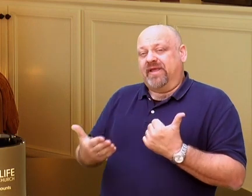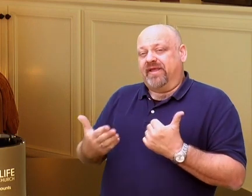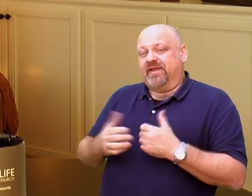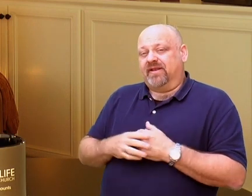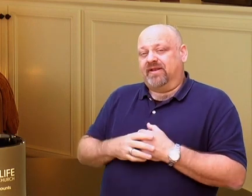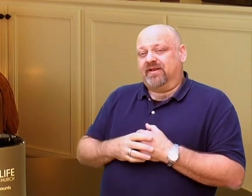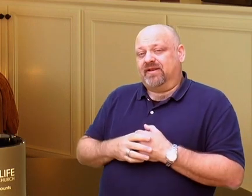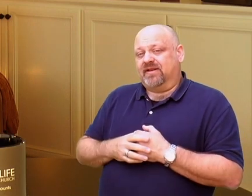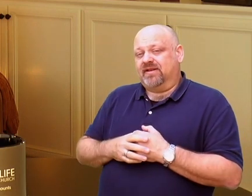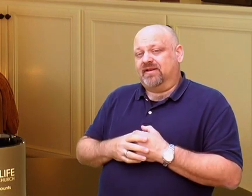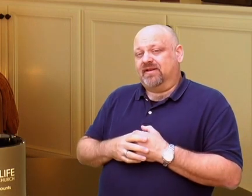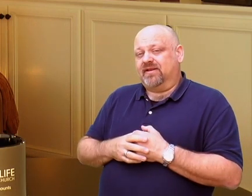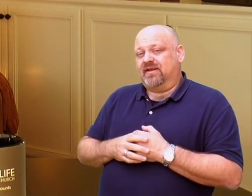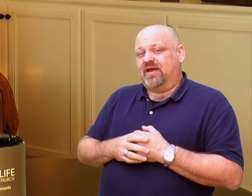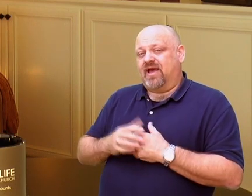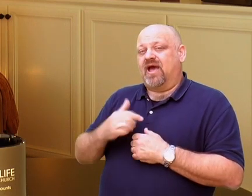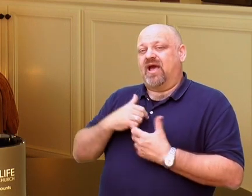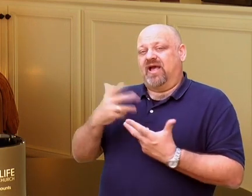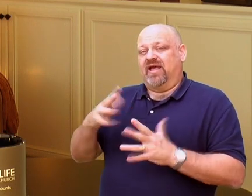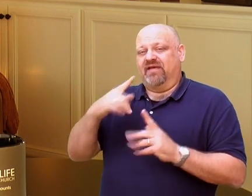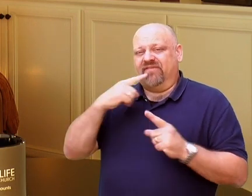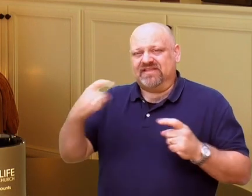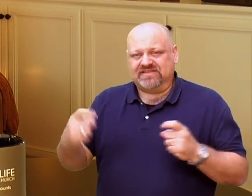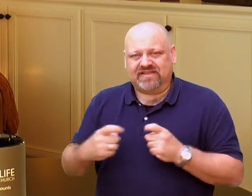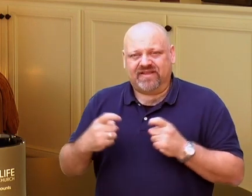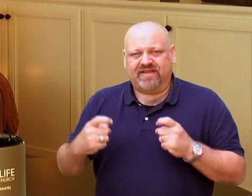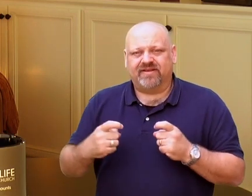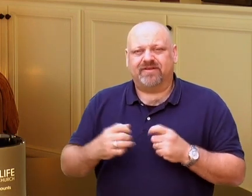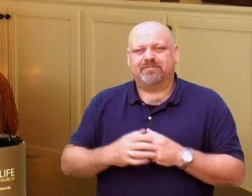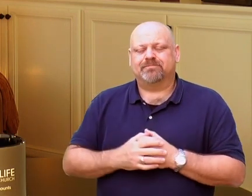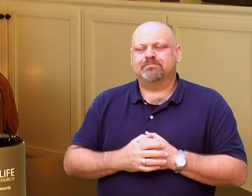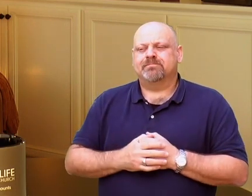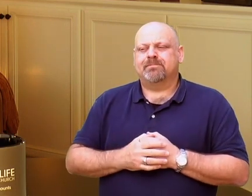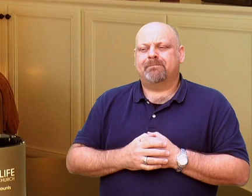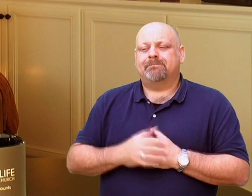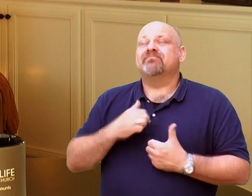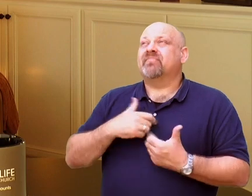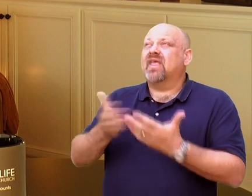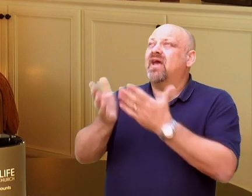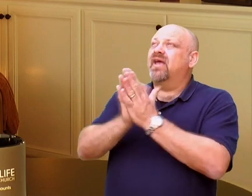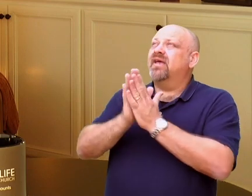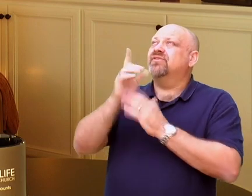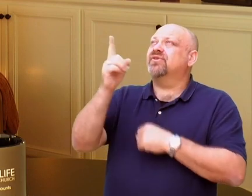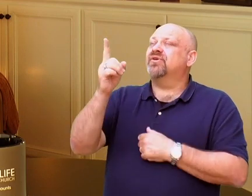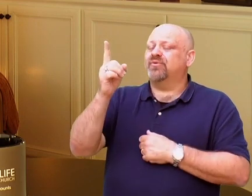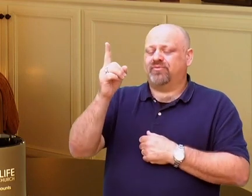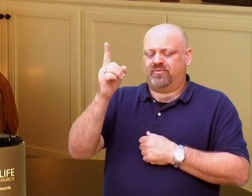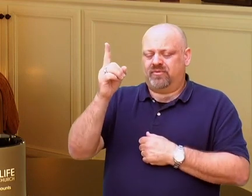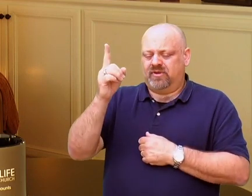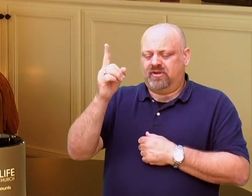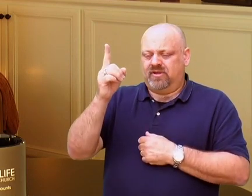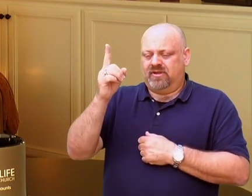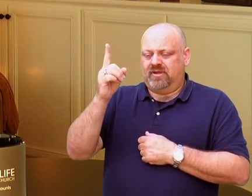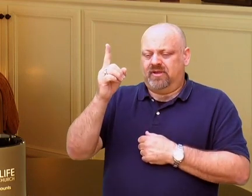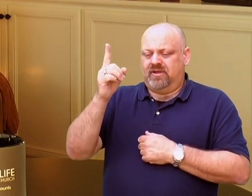So I admit that I have sinned, and I ask you